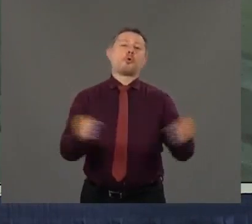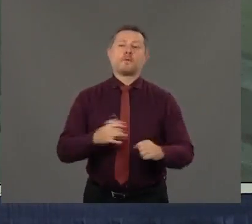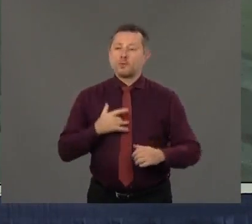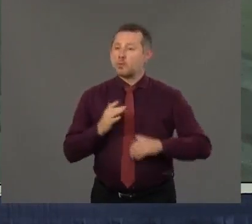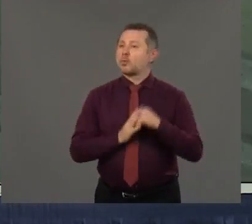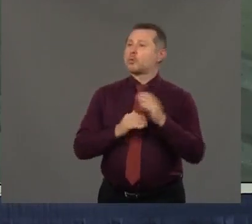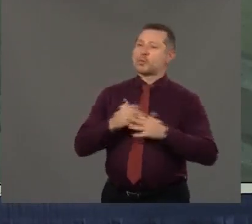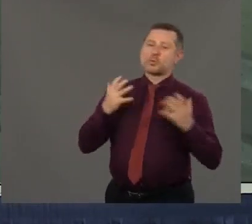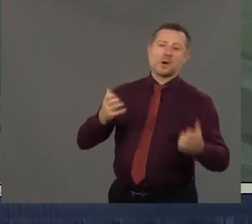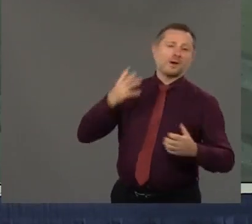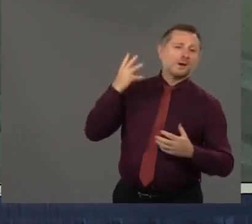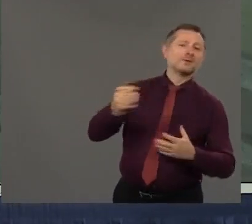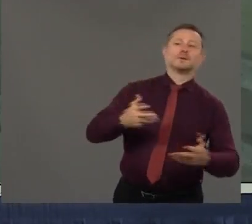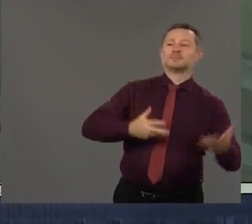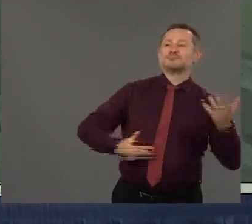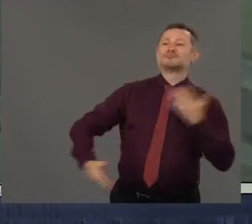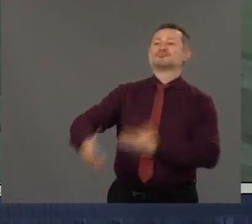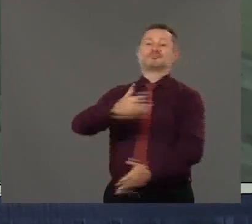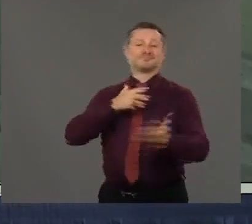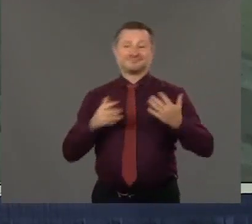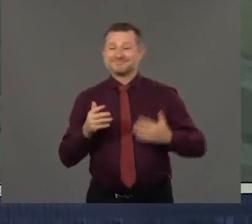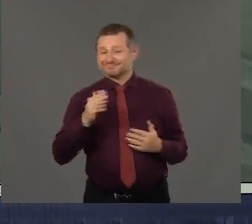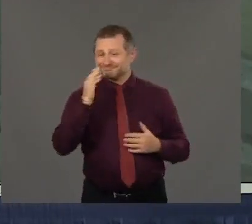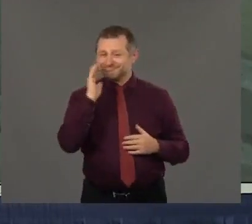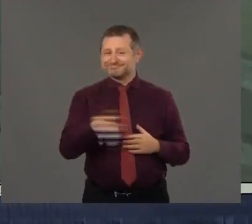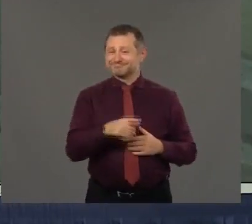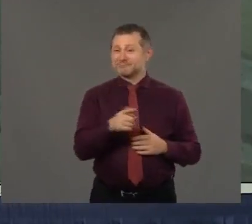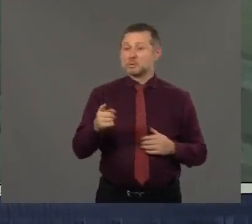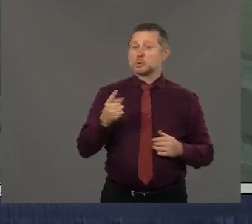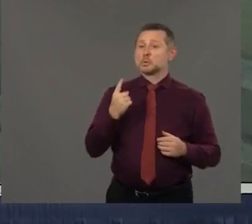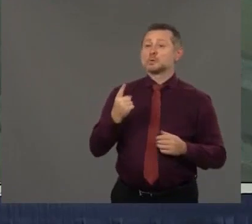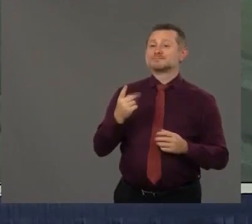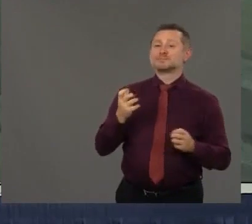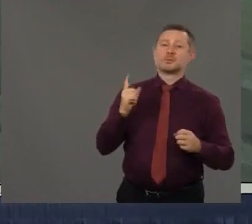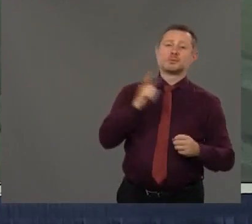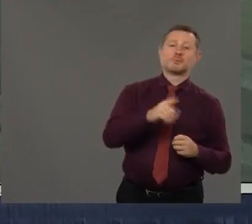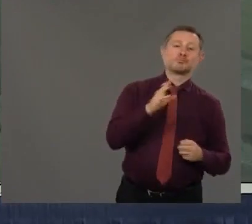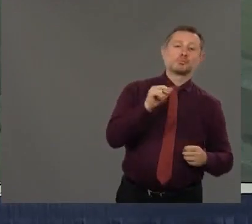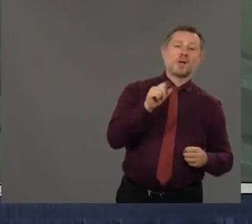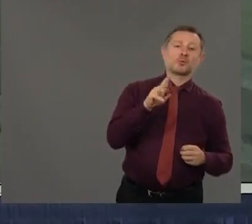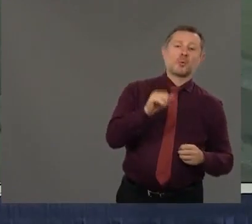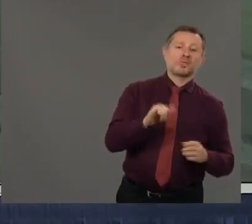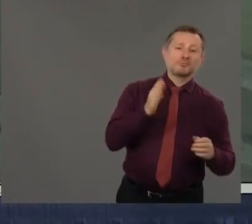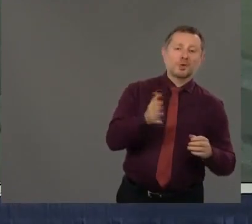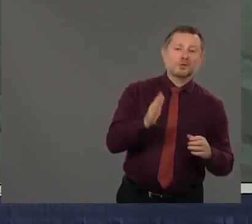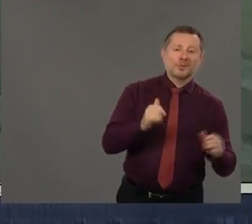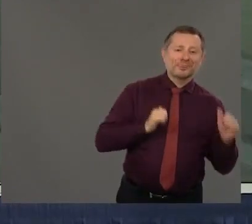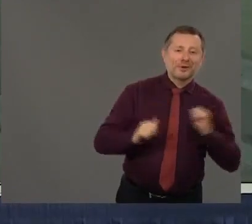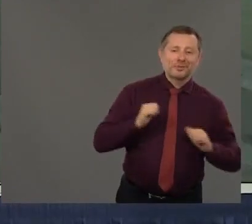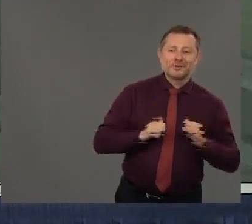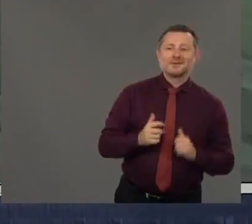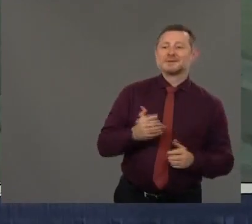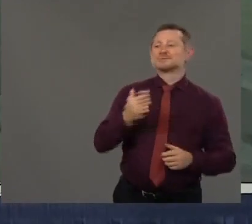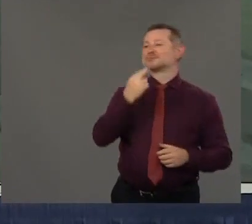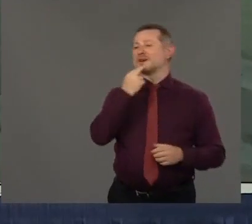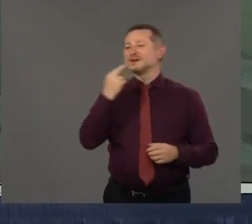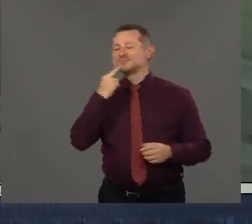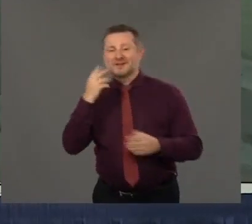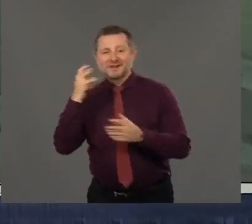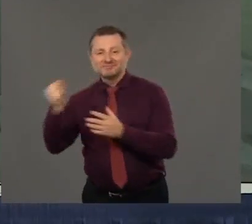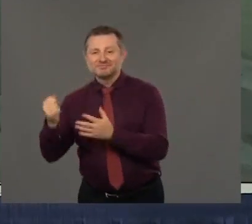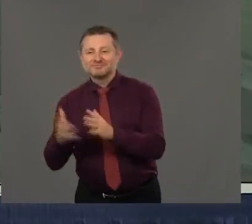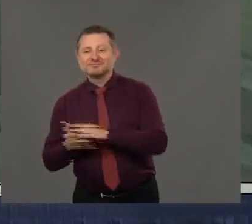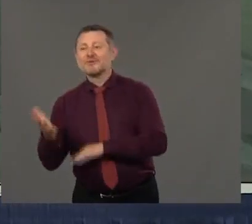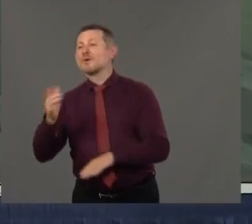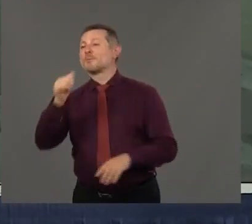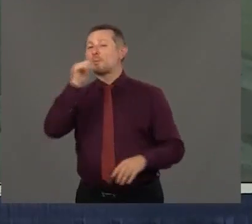of density, going to a Broadway show, going to a packed restaurant, going to a packed